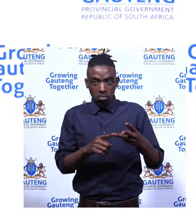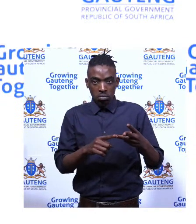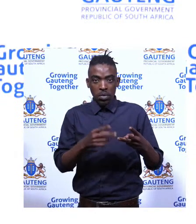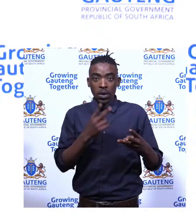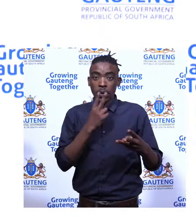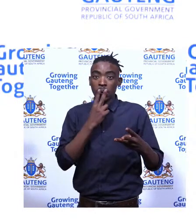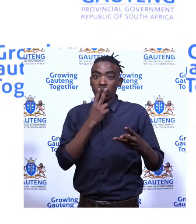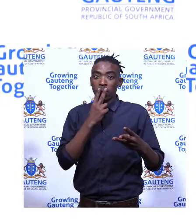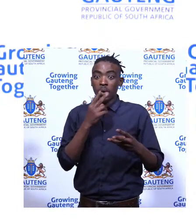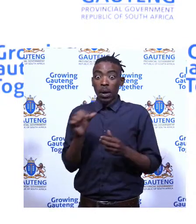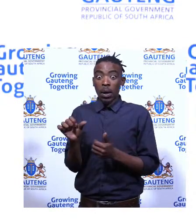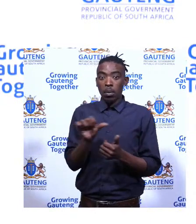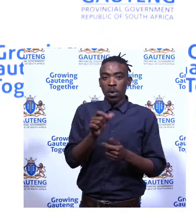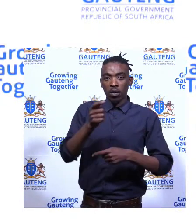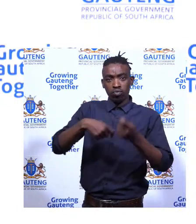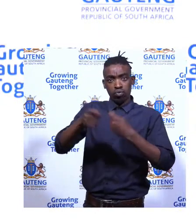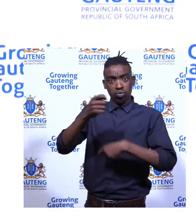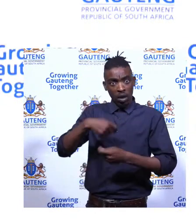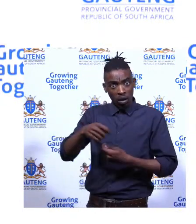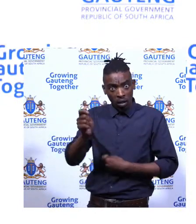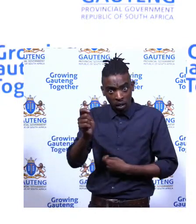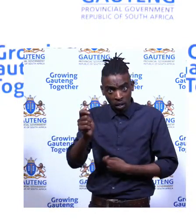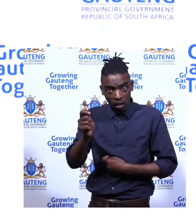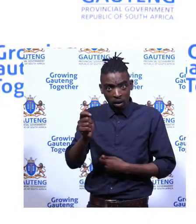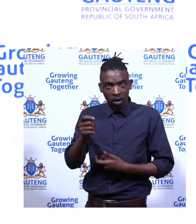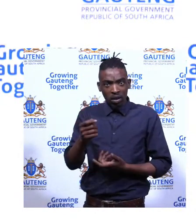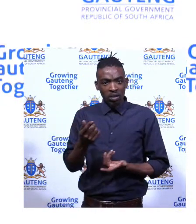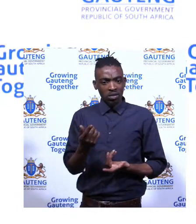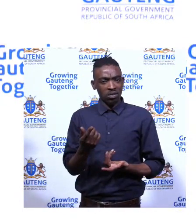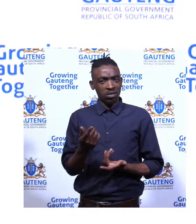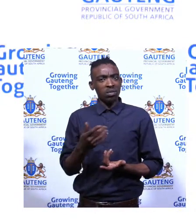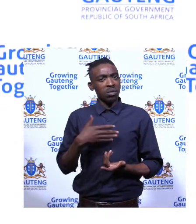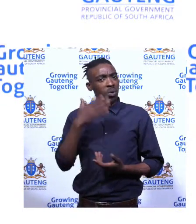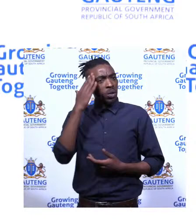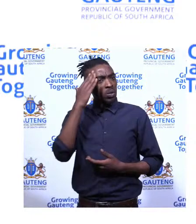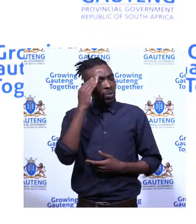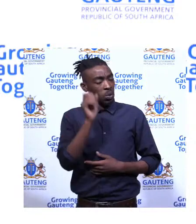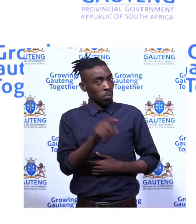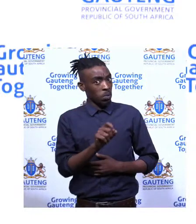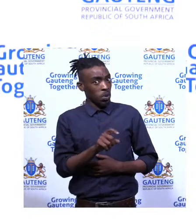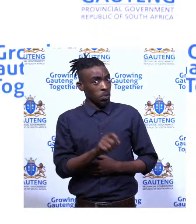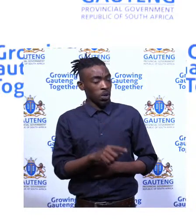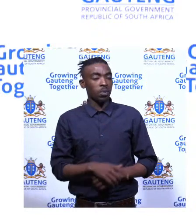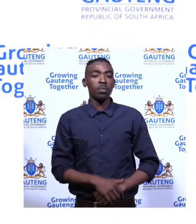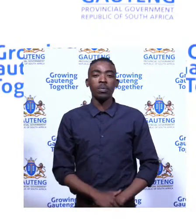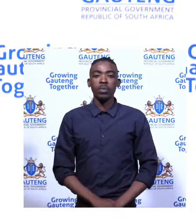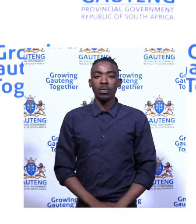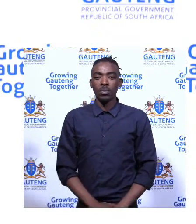These are matters that are being dealt with by the national government, as the Premier indicated earlier.